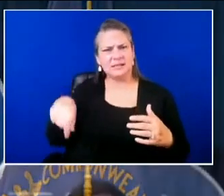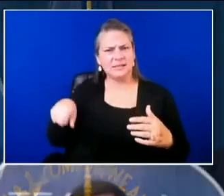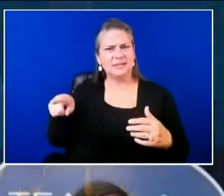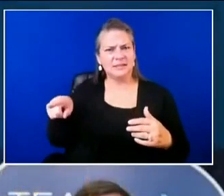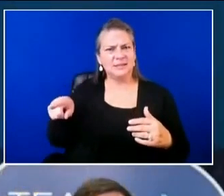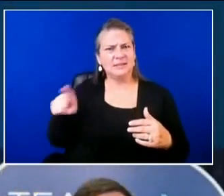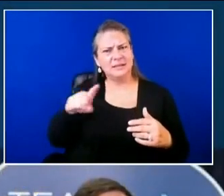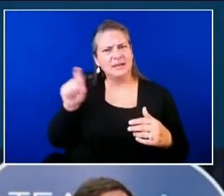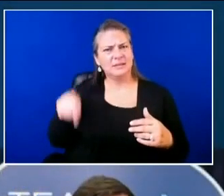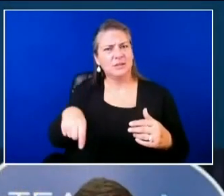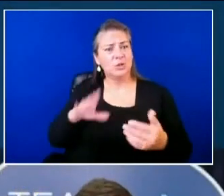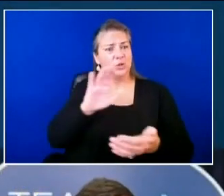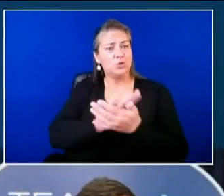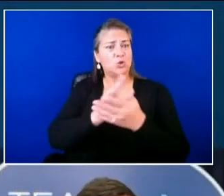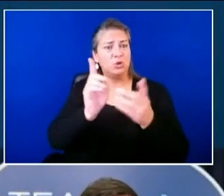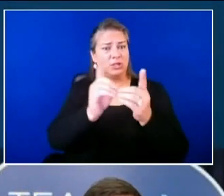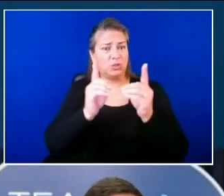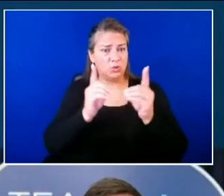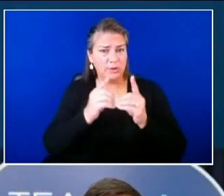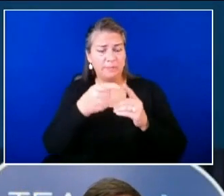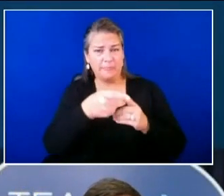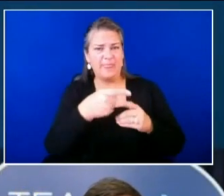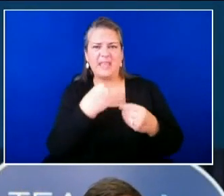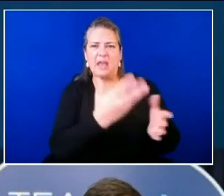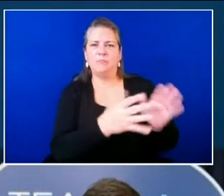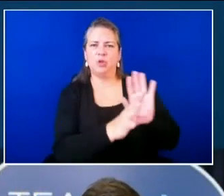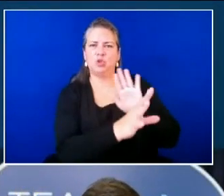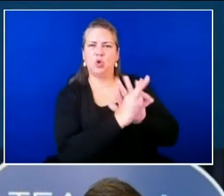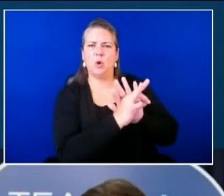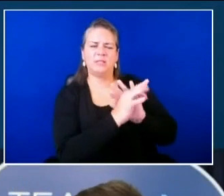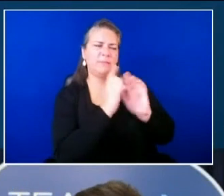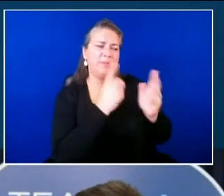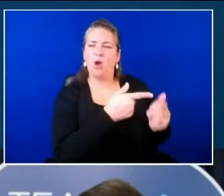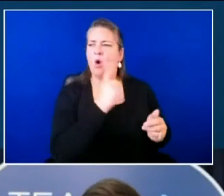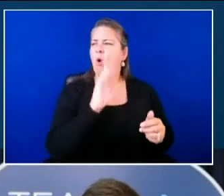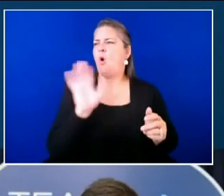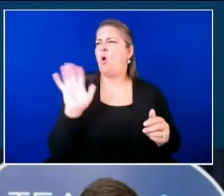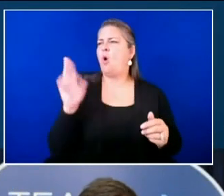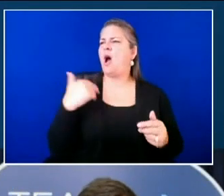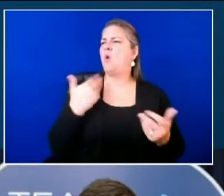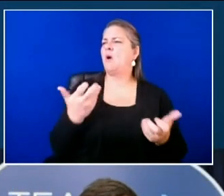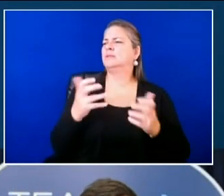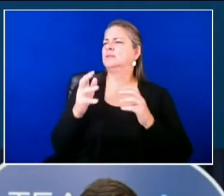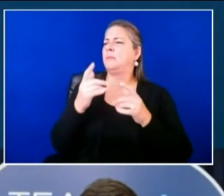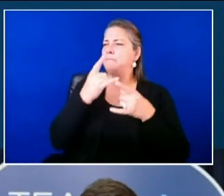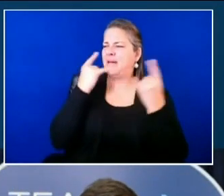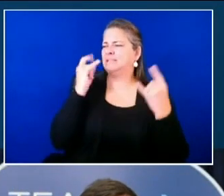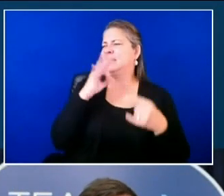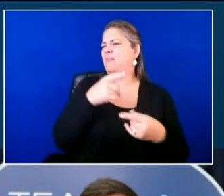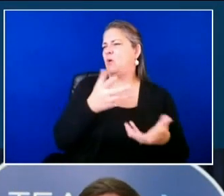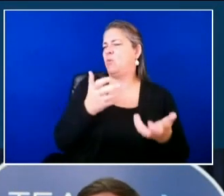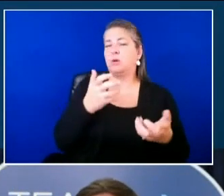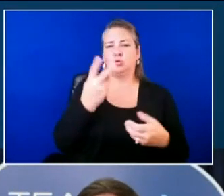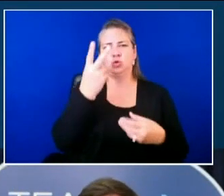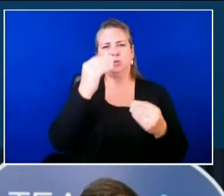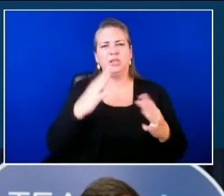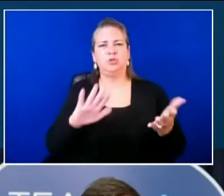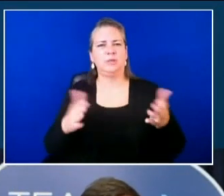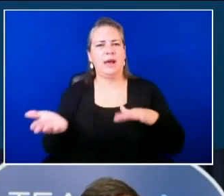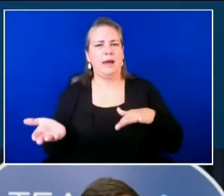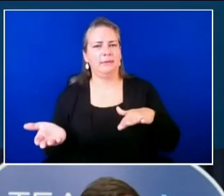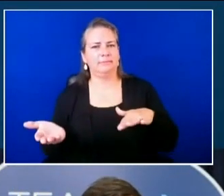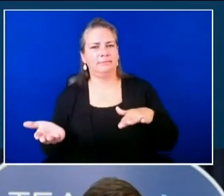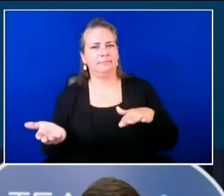know, school district that was given the option and said, oh, no, we're going to do masks optional. Had two teachers die. And now they're saying, okay,